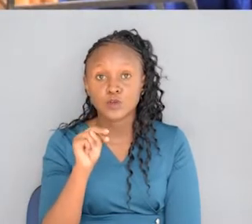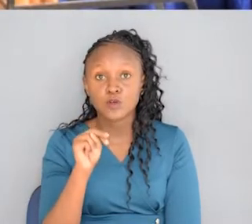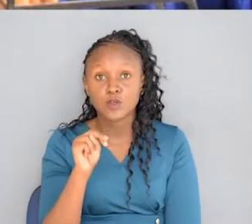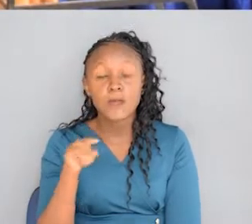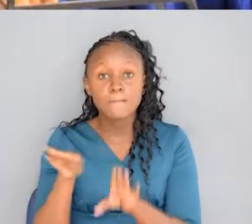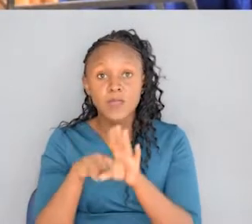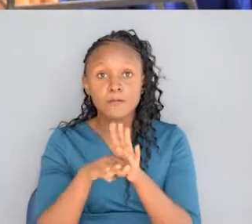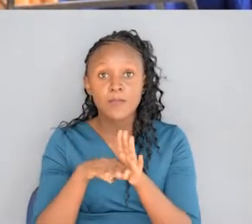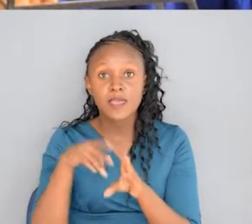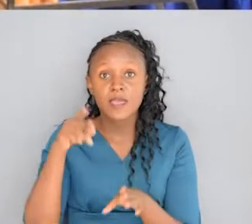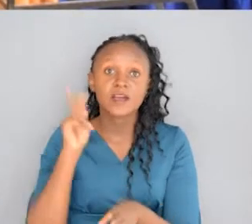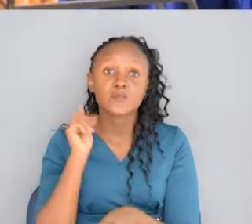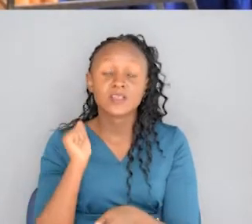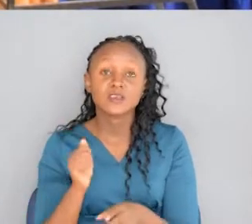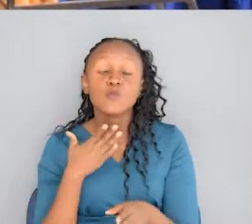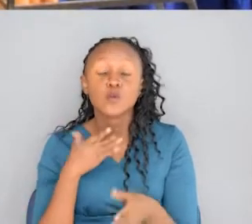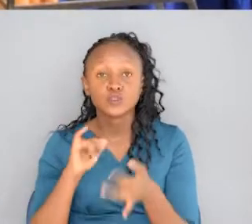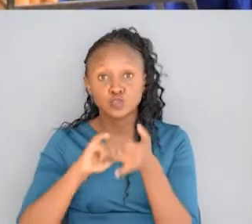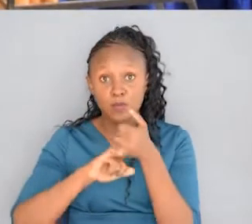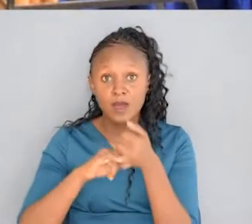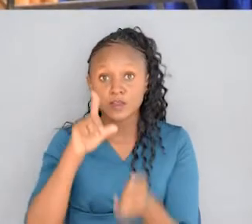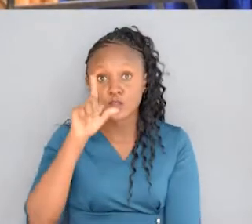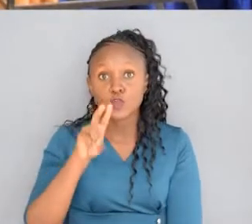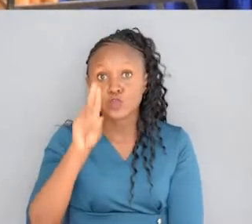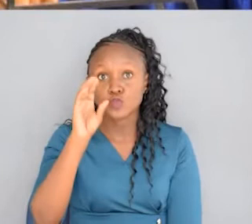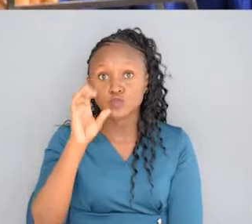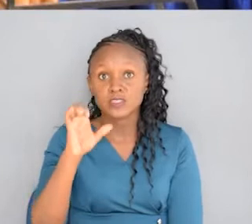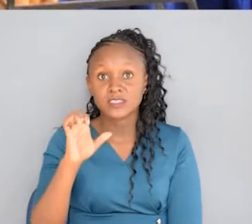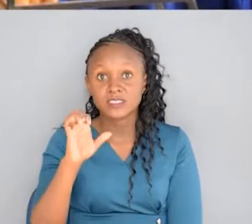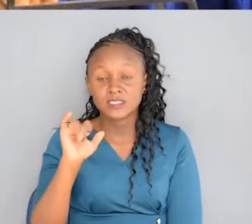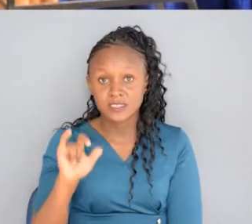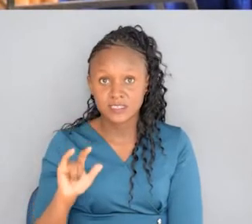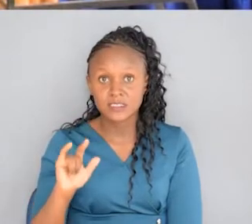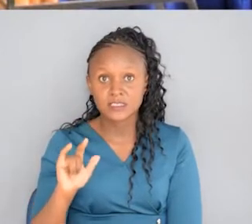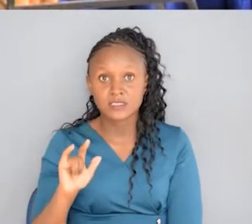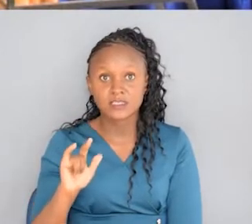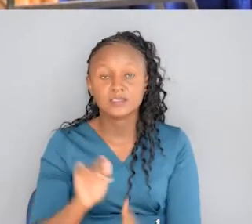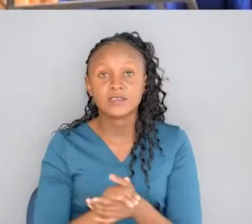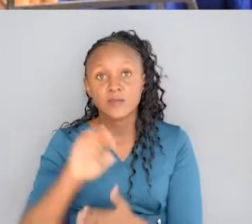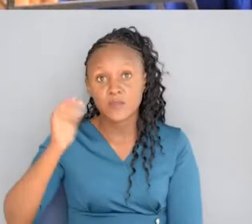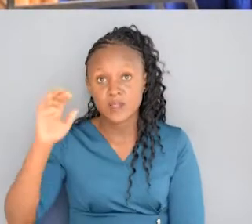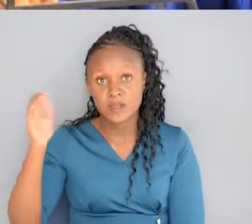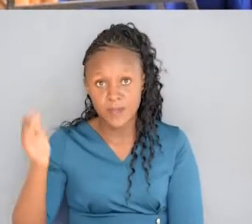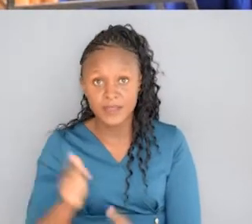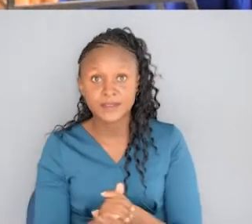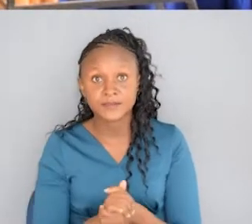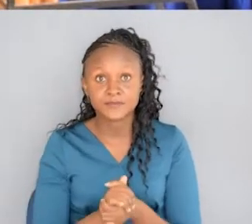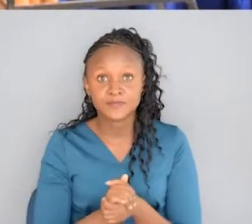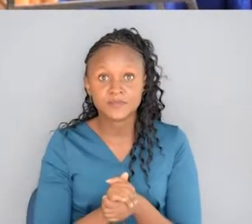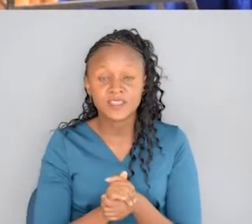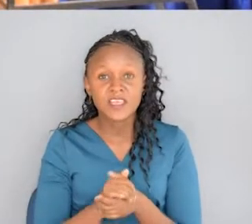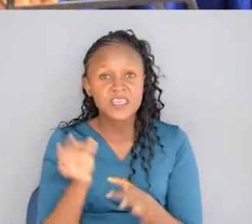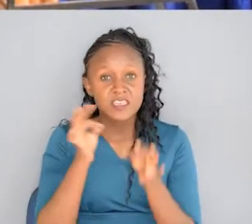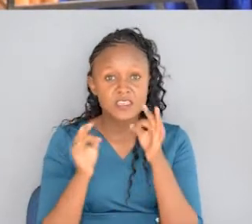to marry Lucy Washeke of AIPCA Milimani Juja. If there's no objection raised, the two will be